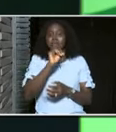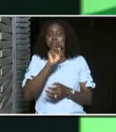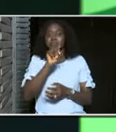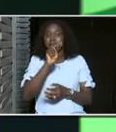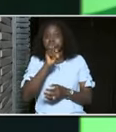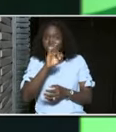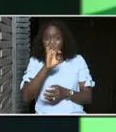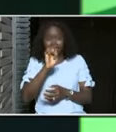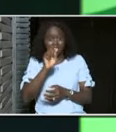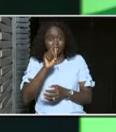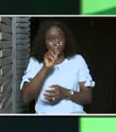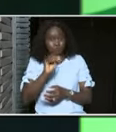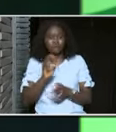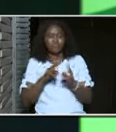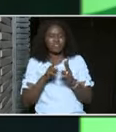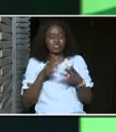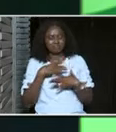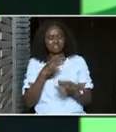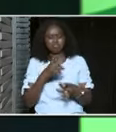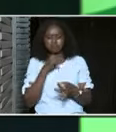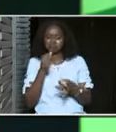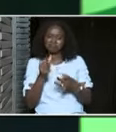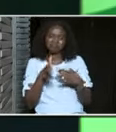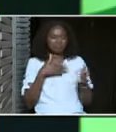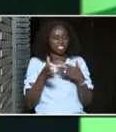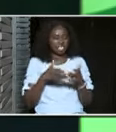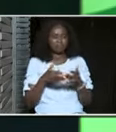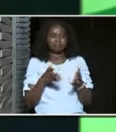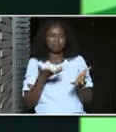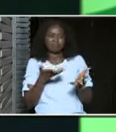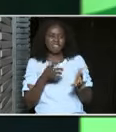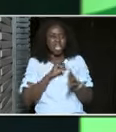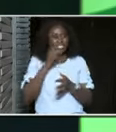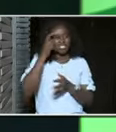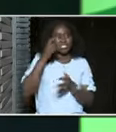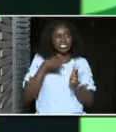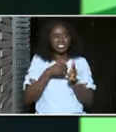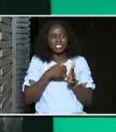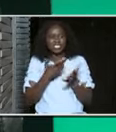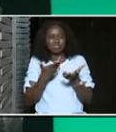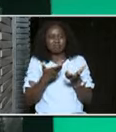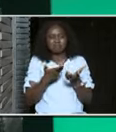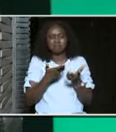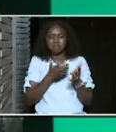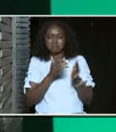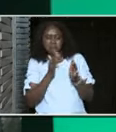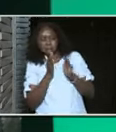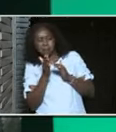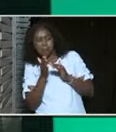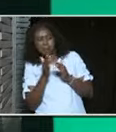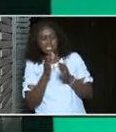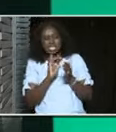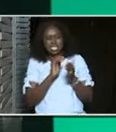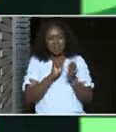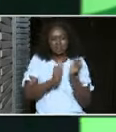I think the manifesto somehow dodged the bullet on